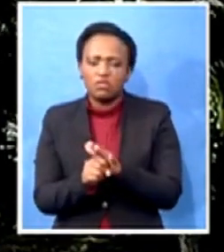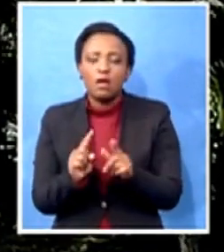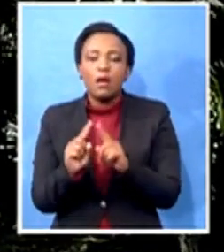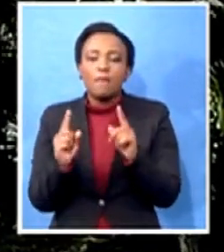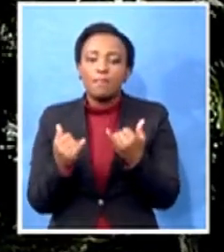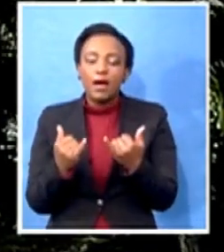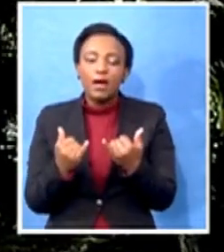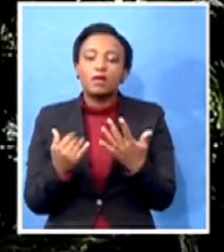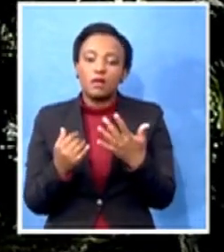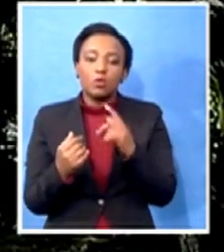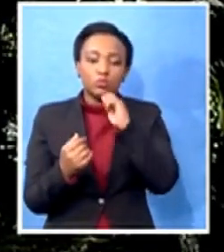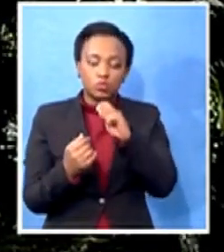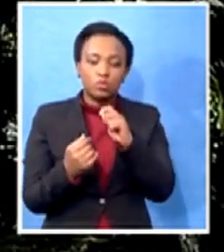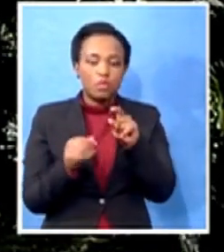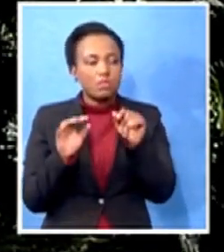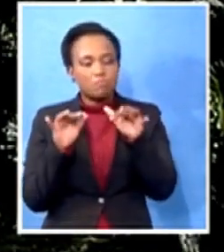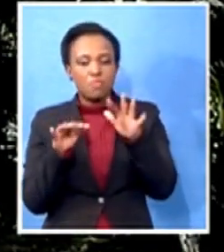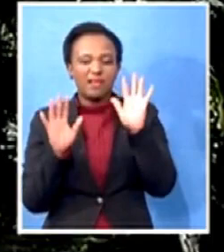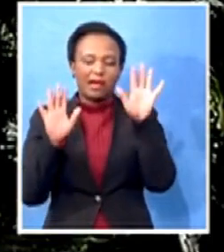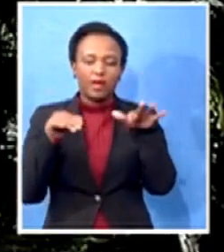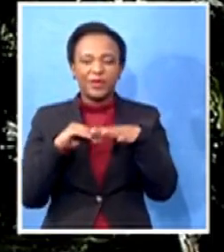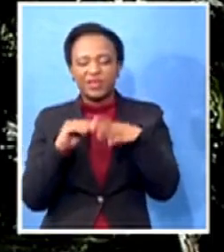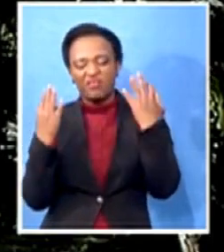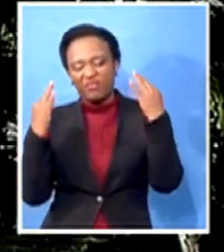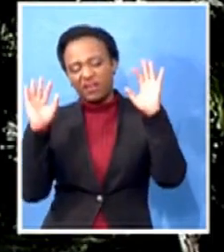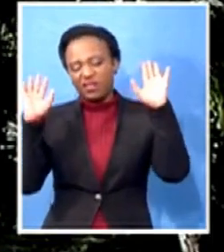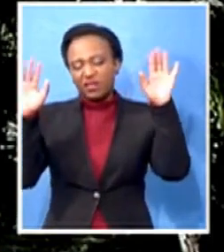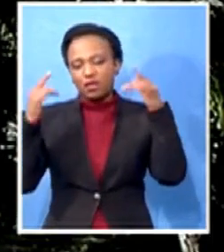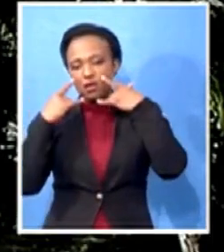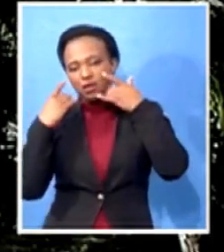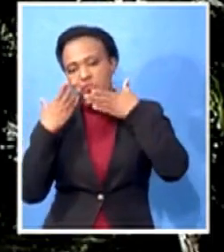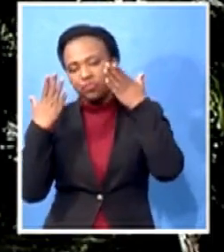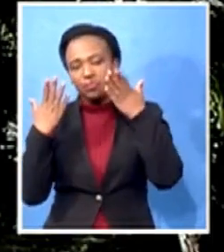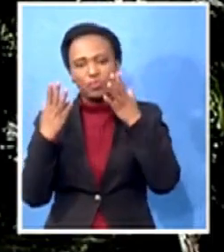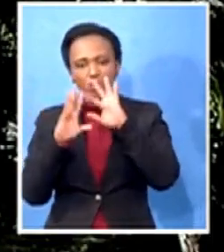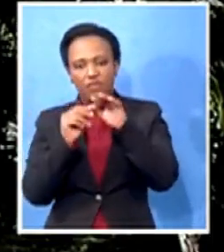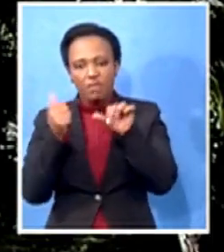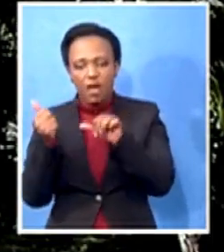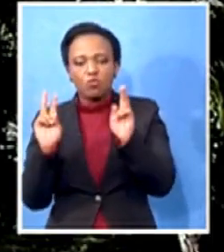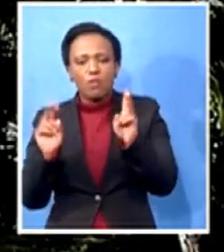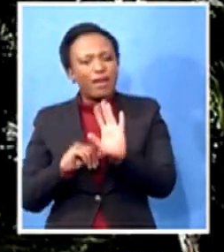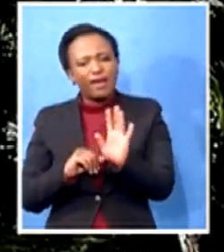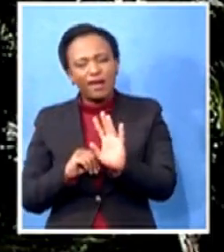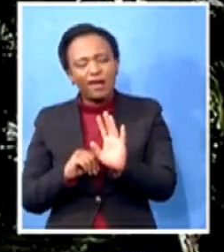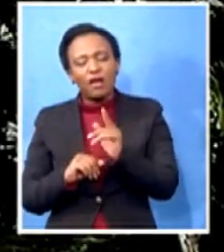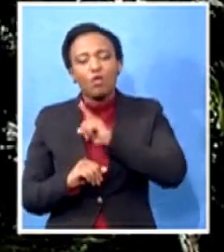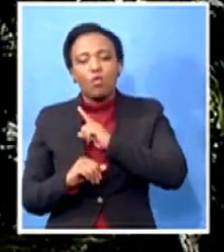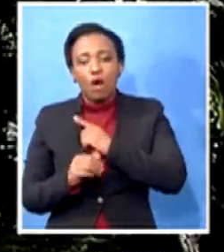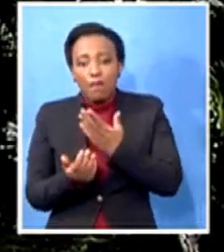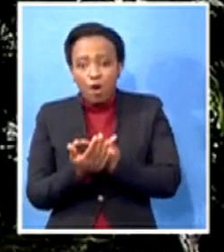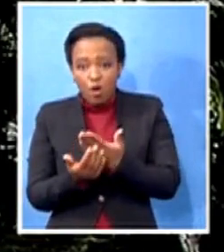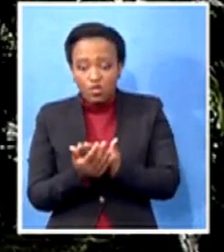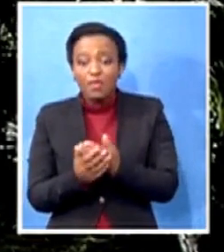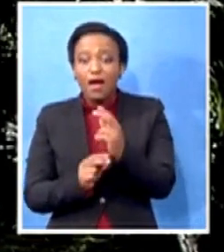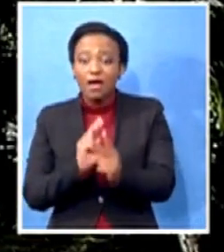and people must now lower their morals and go back to how things were, because we could possibly see a second wave, and when that comes, people will then